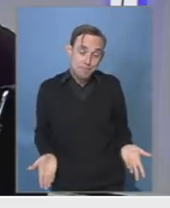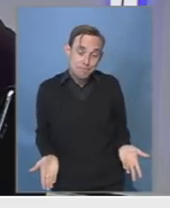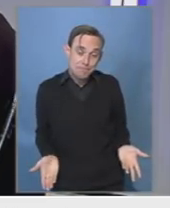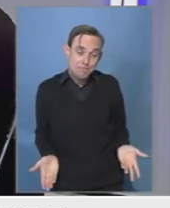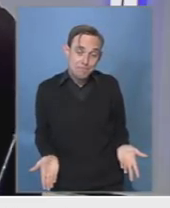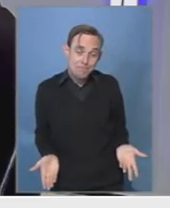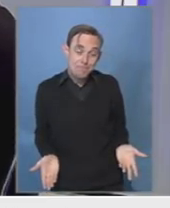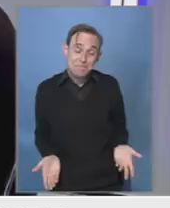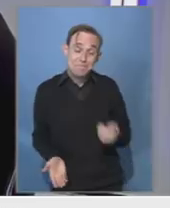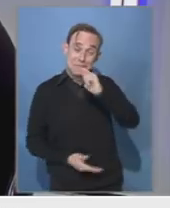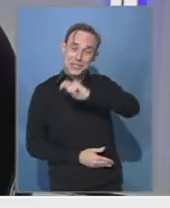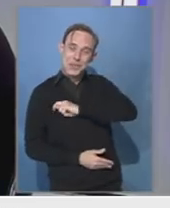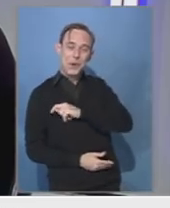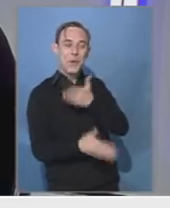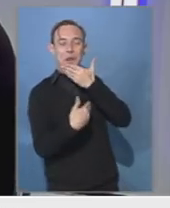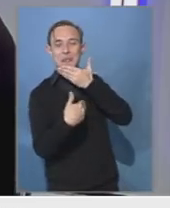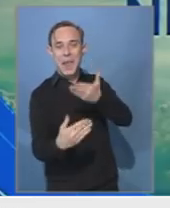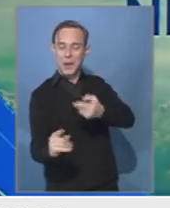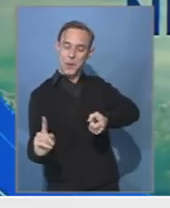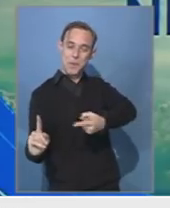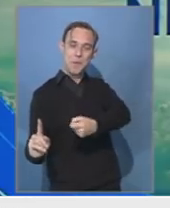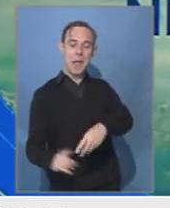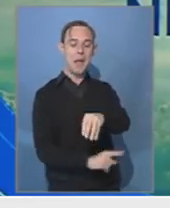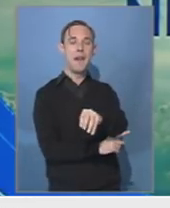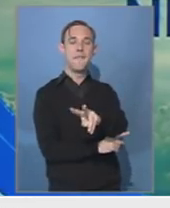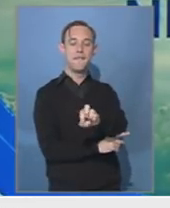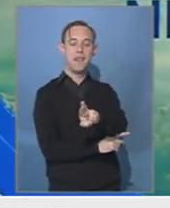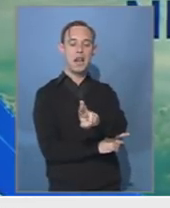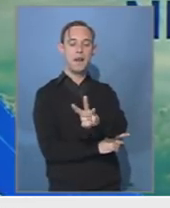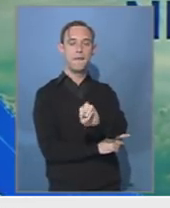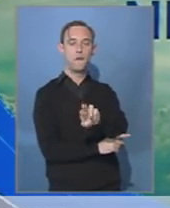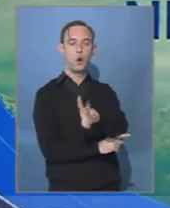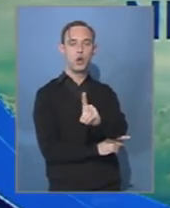That was Melanie Verwoerd speaking to us from Cape